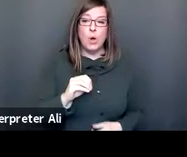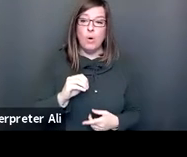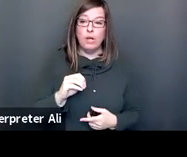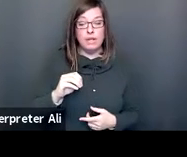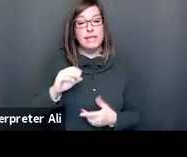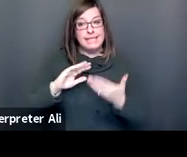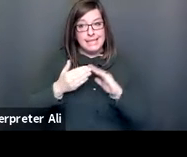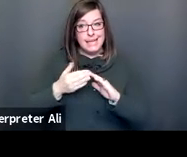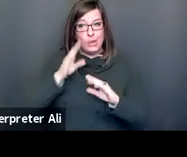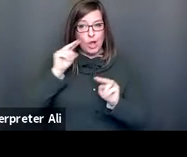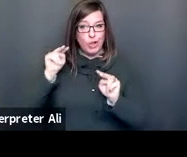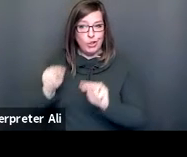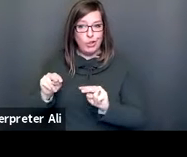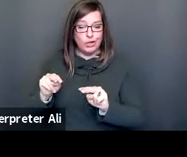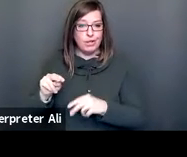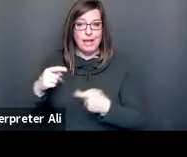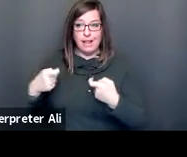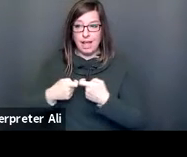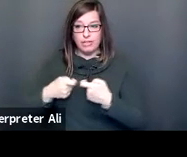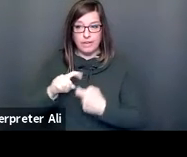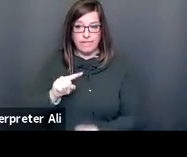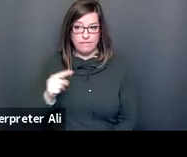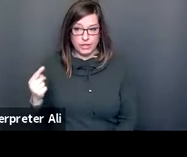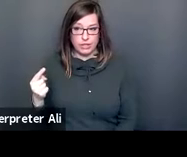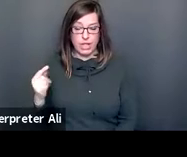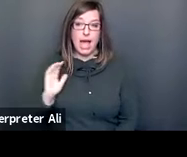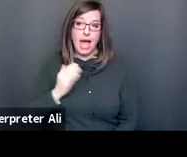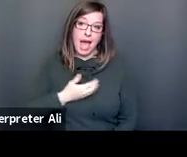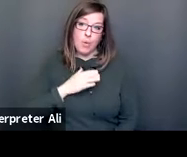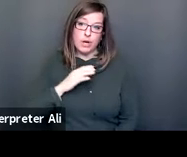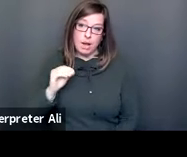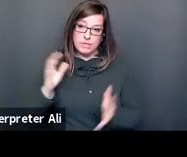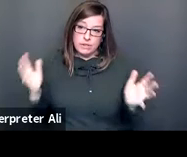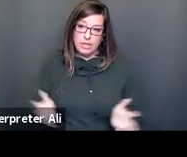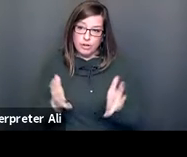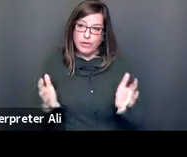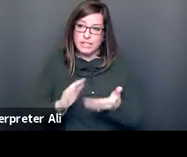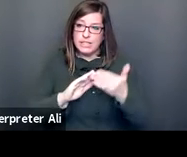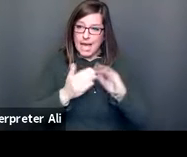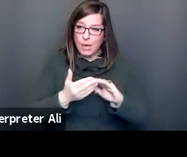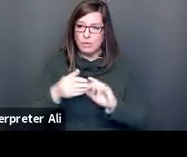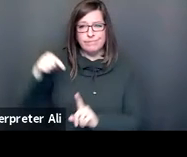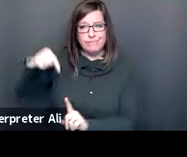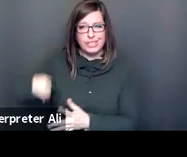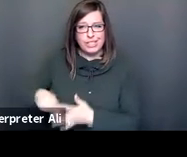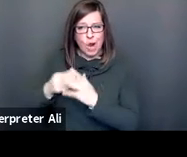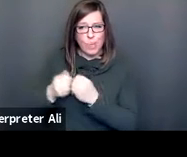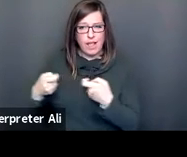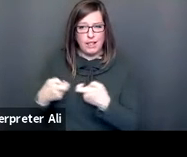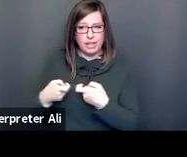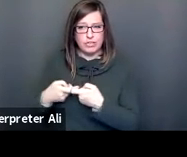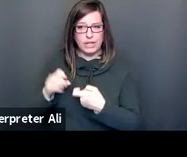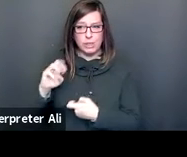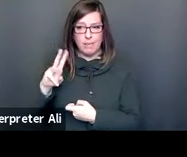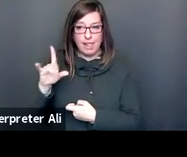first. That's what our companies have encouraged other municipalities to do, to deal with the electricity supply. And then as